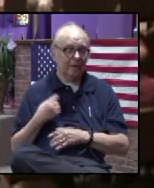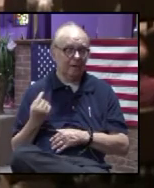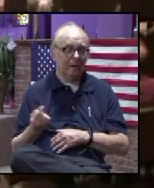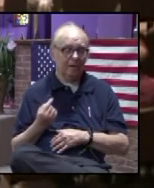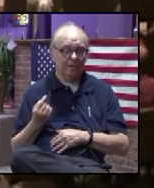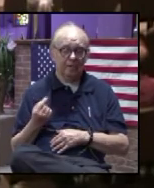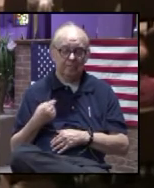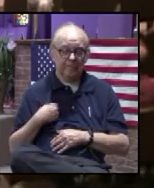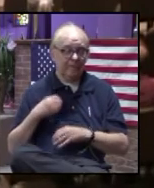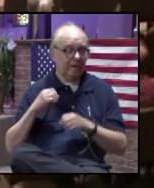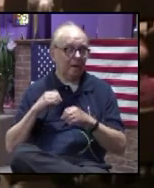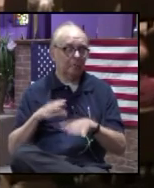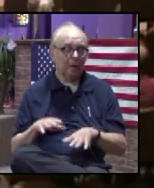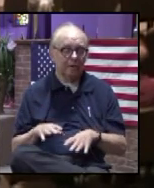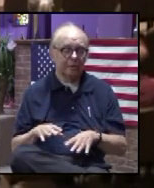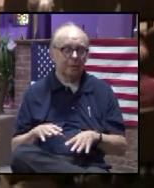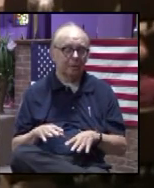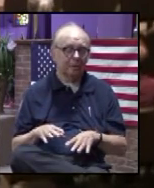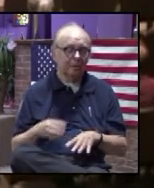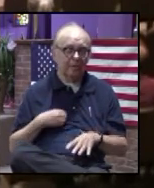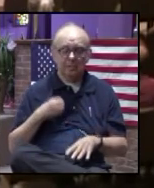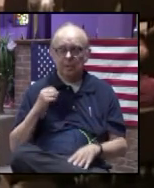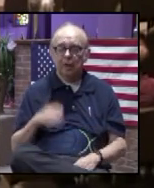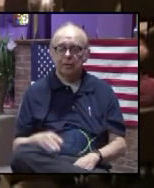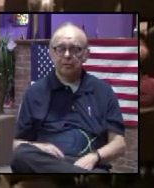I'm lost. I'm lost.